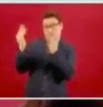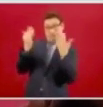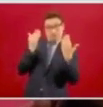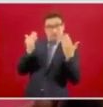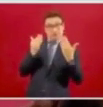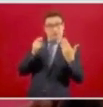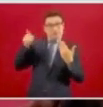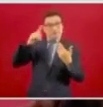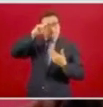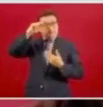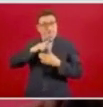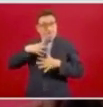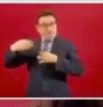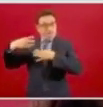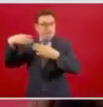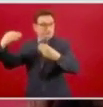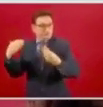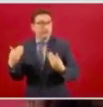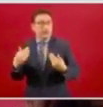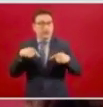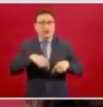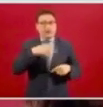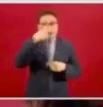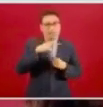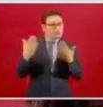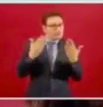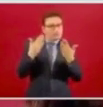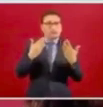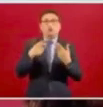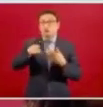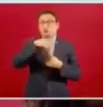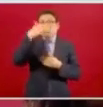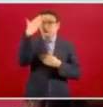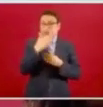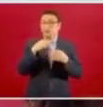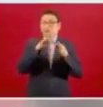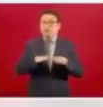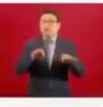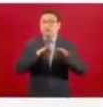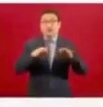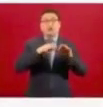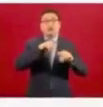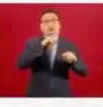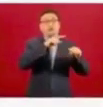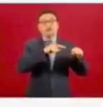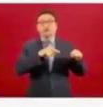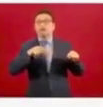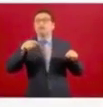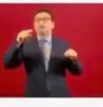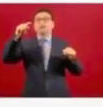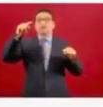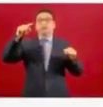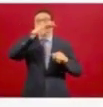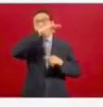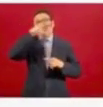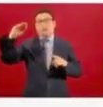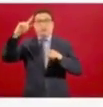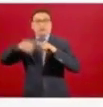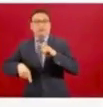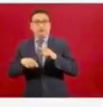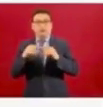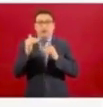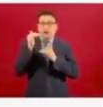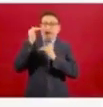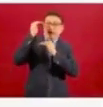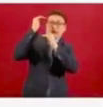infection rate curve, and we will continue to present this curve, making the comparison between the Mexican